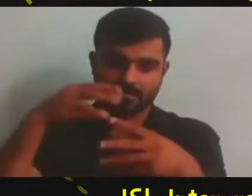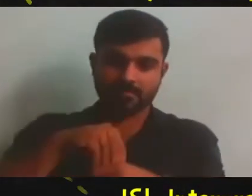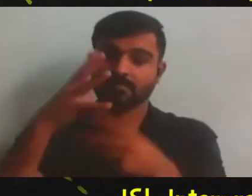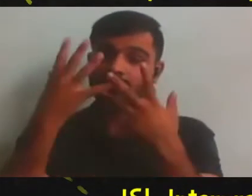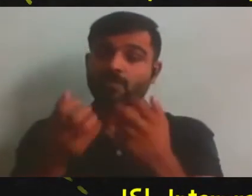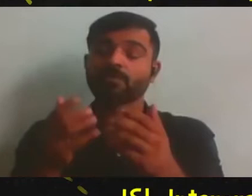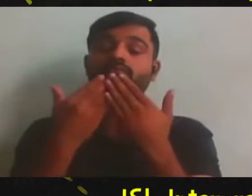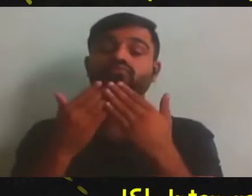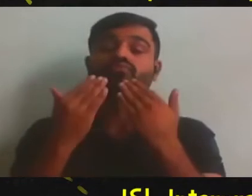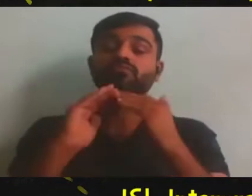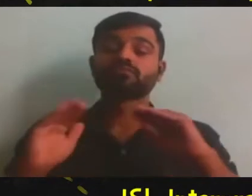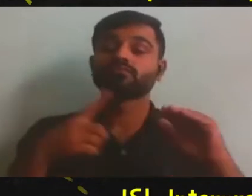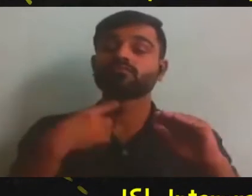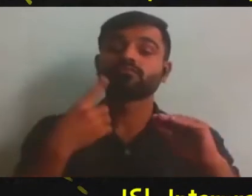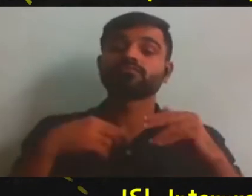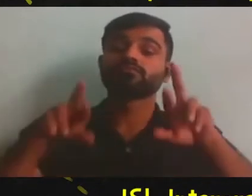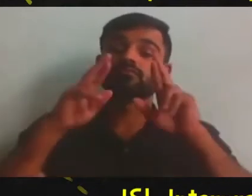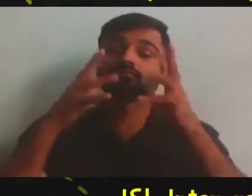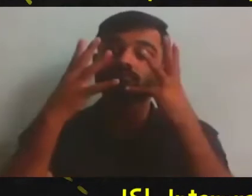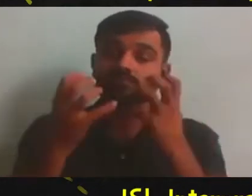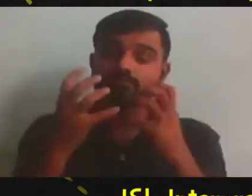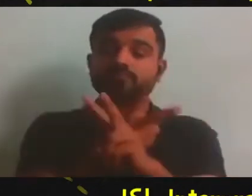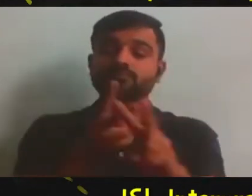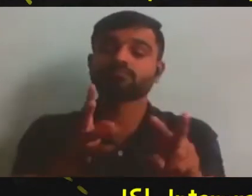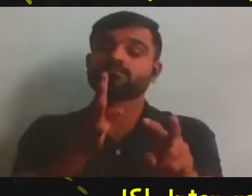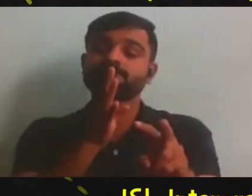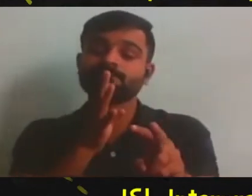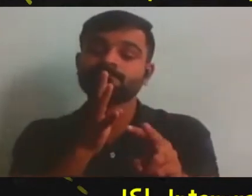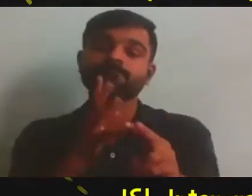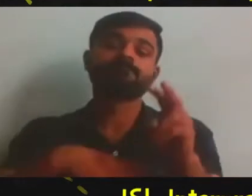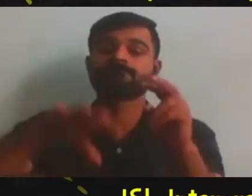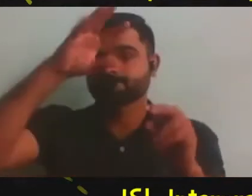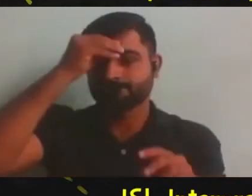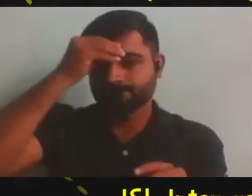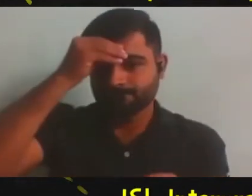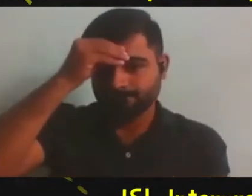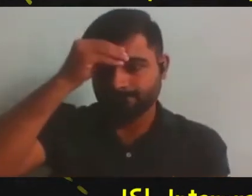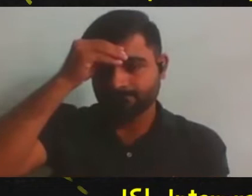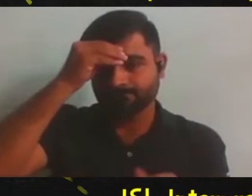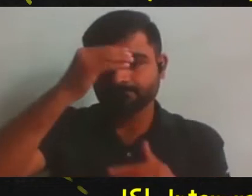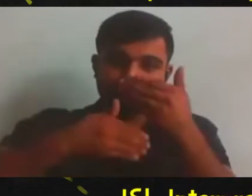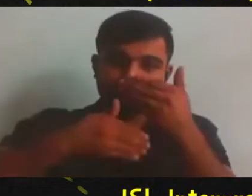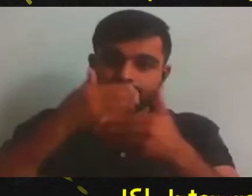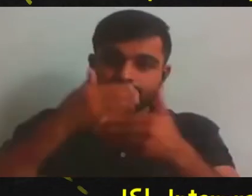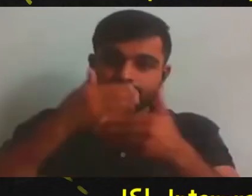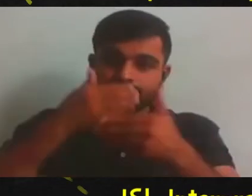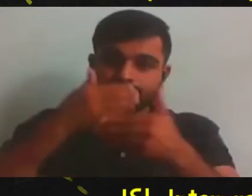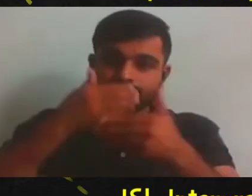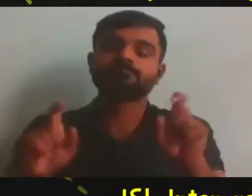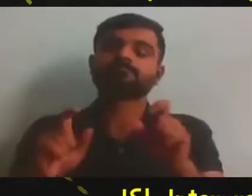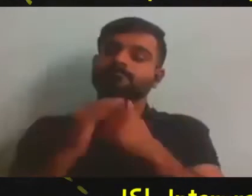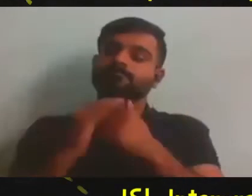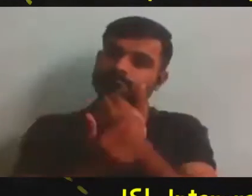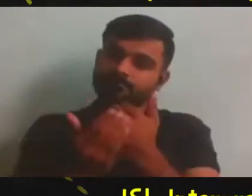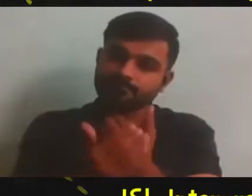children whose wishes were to speak, to learn, to be treated fairly. It was both moving